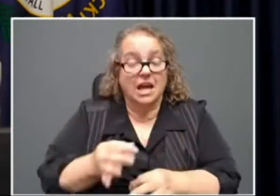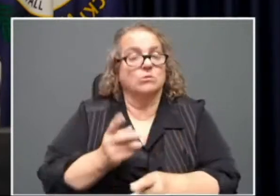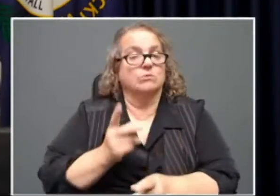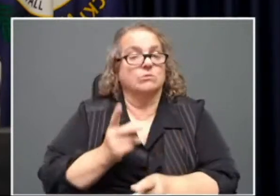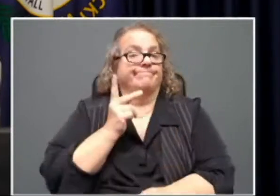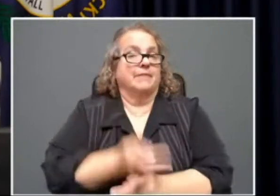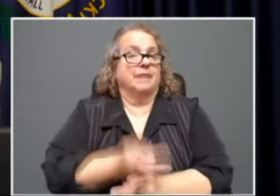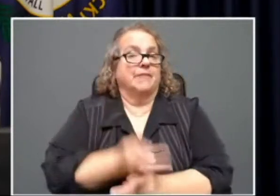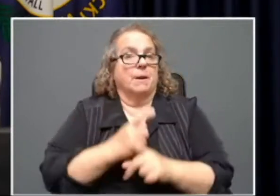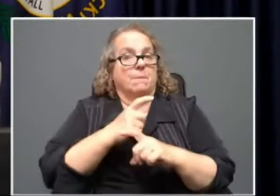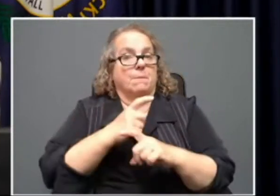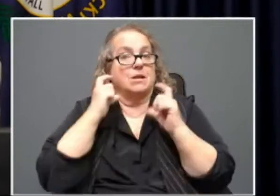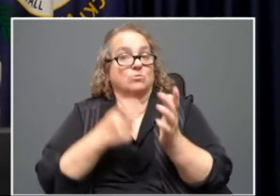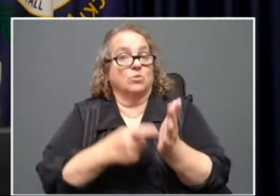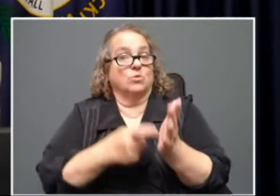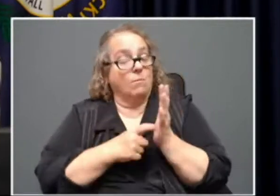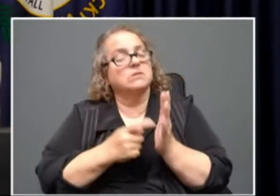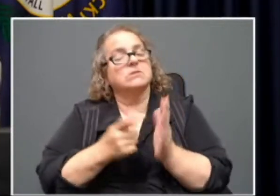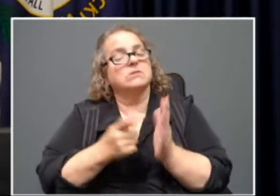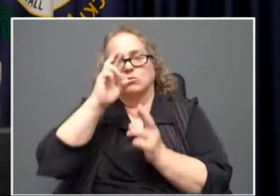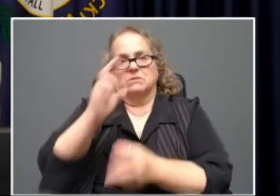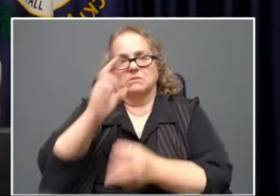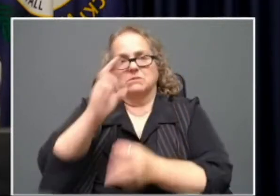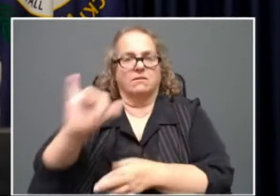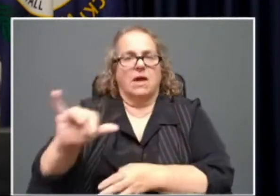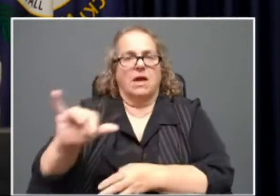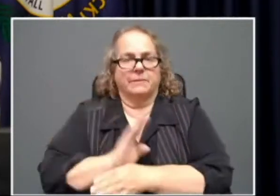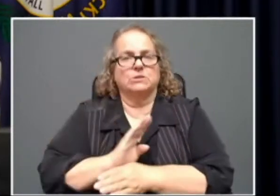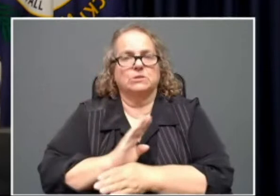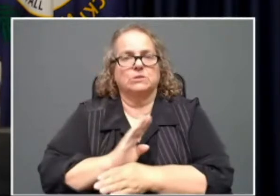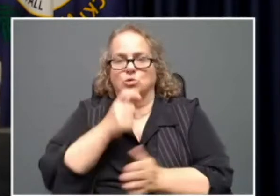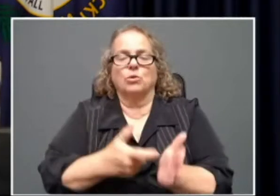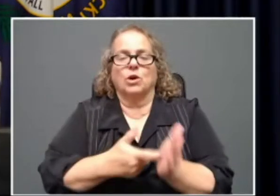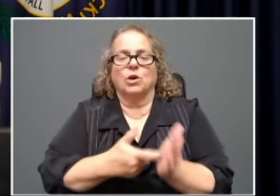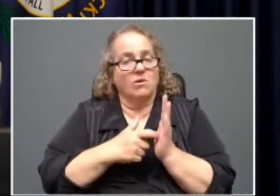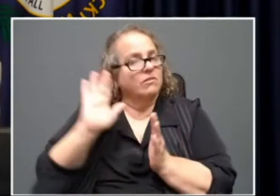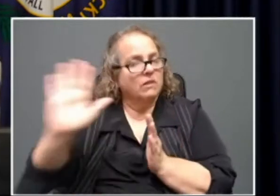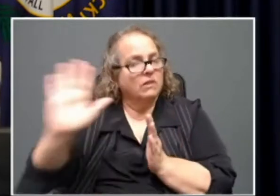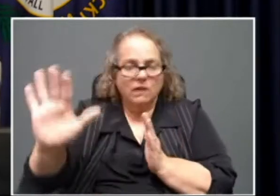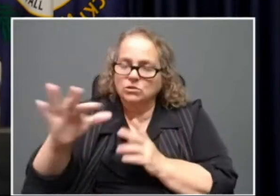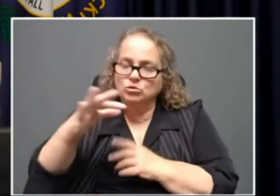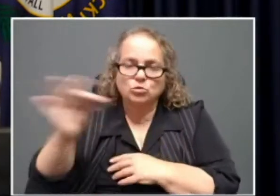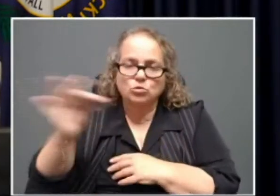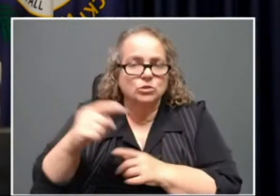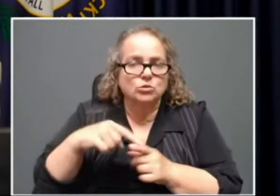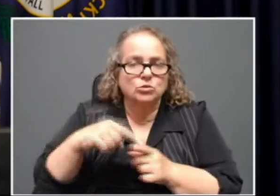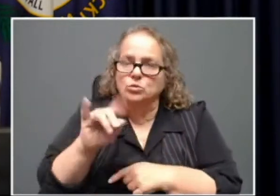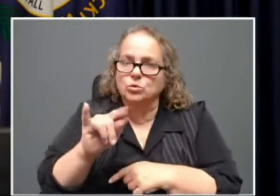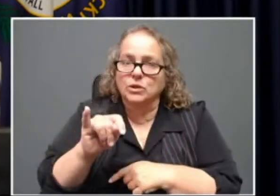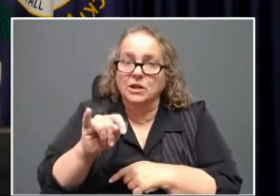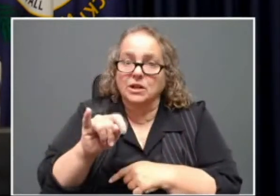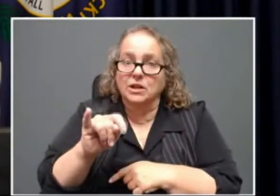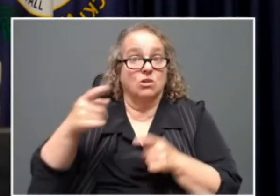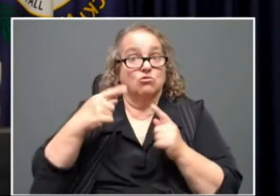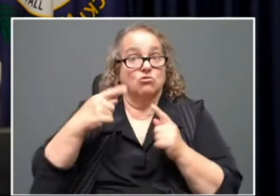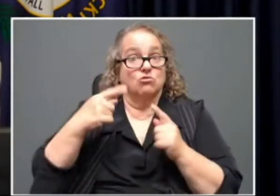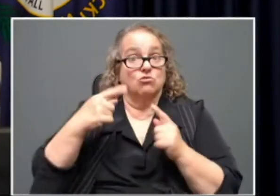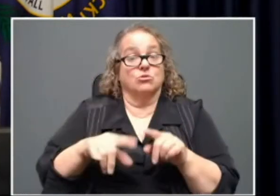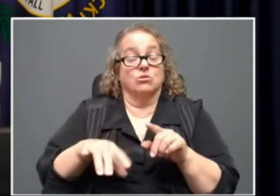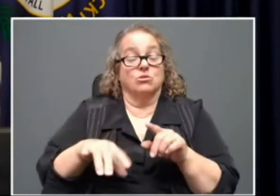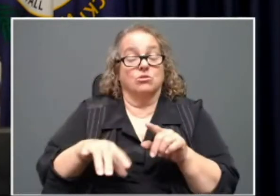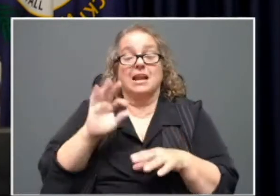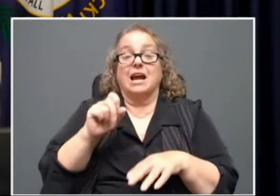requirements in place. You ought to respect them, right? That is their choice. And if they're trying to provide that extra level of